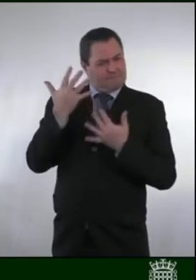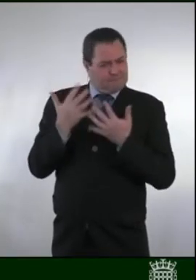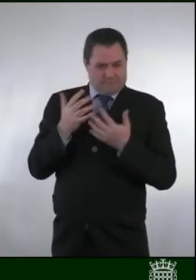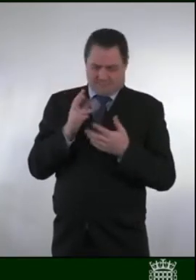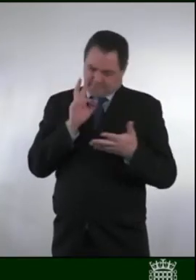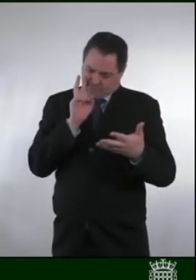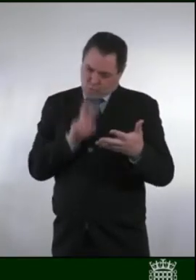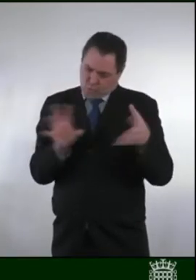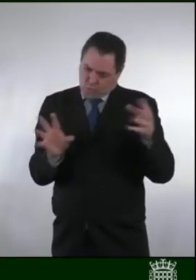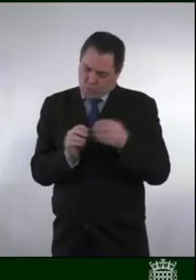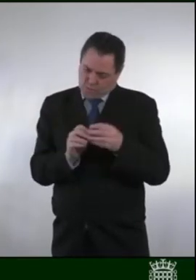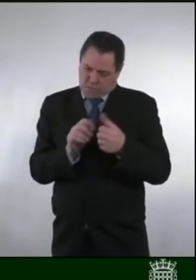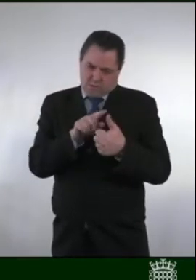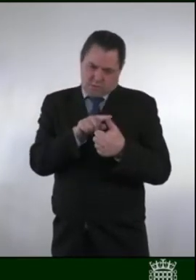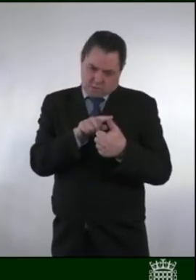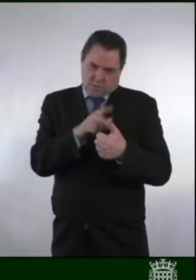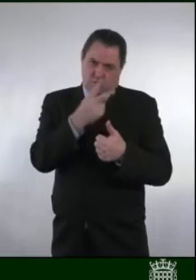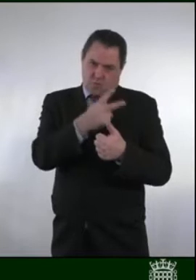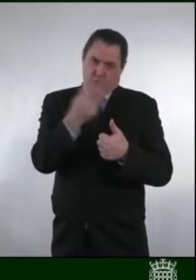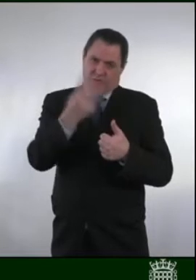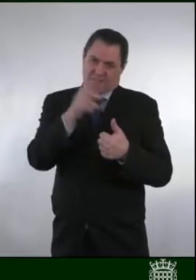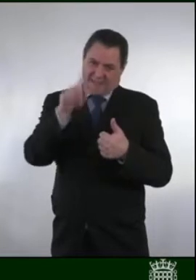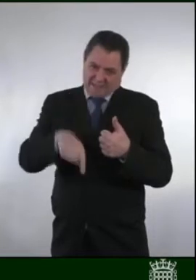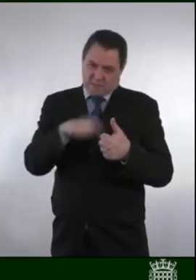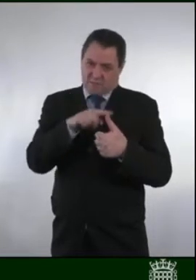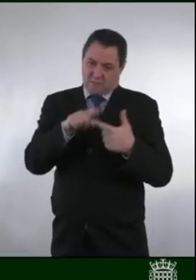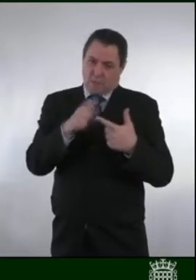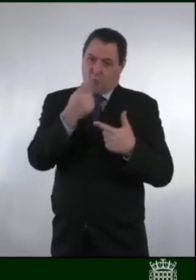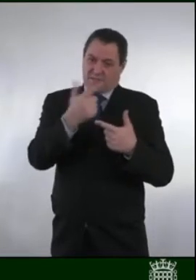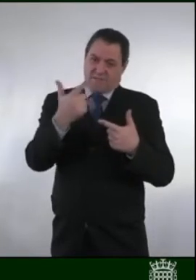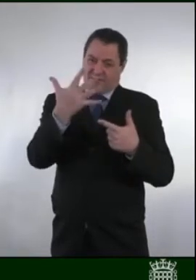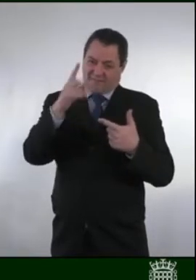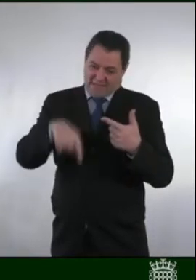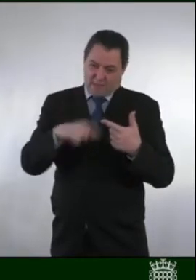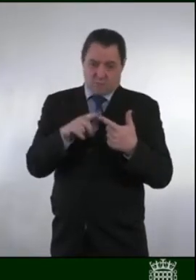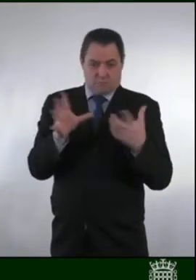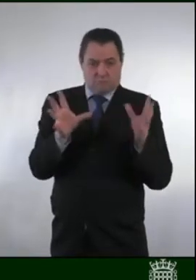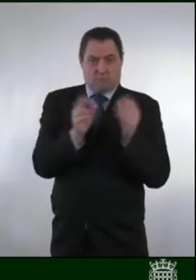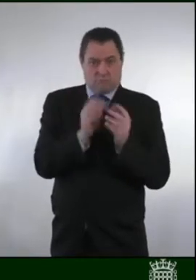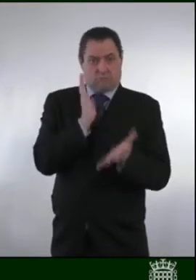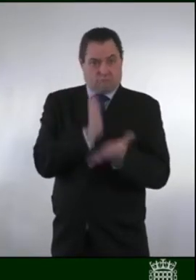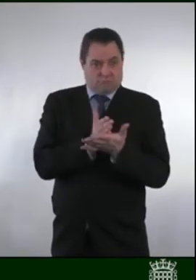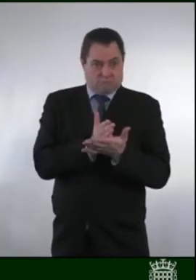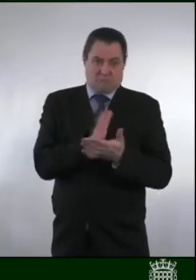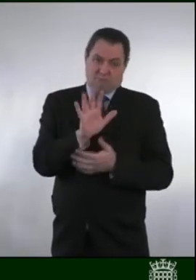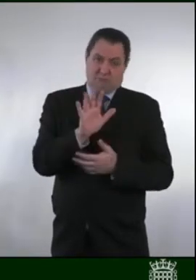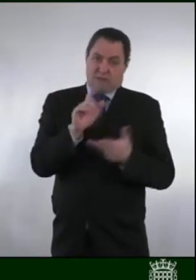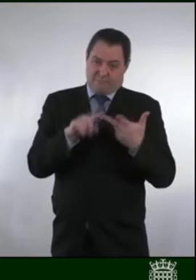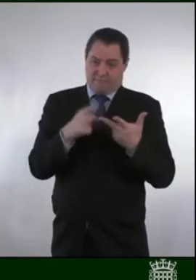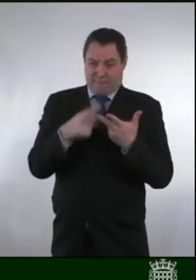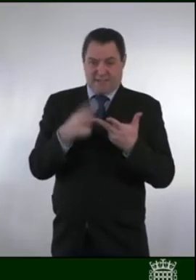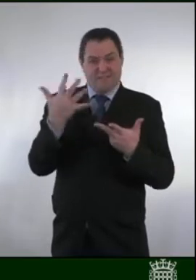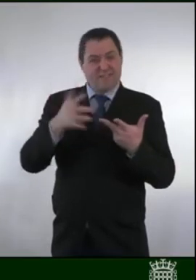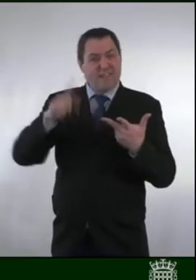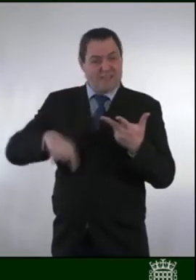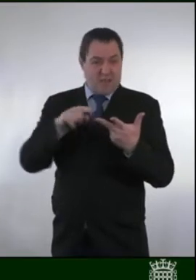look at if you add 213,000, 175,000, you get to plus 15,000, which is the